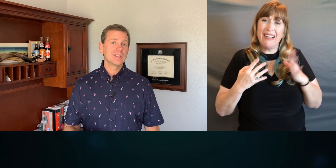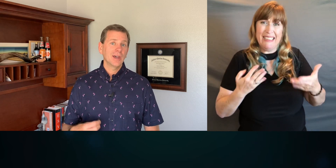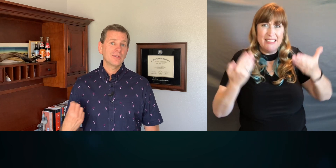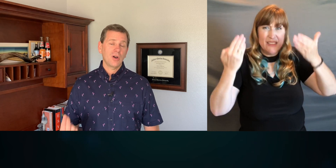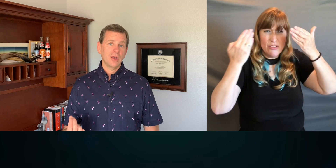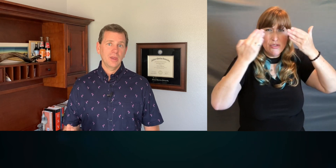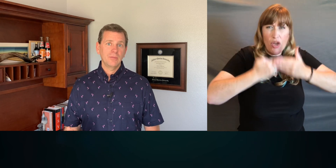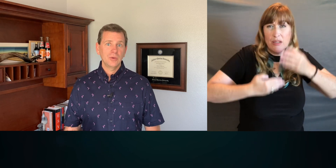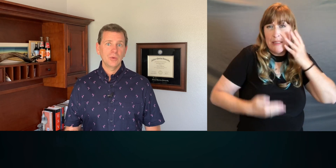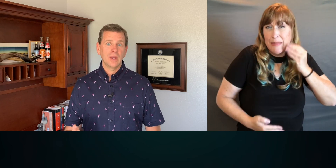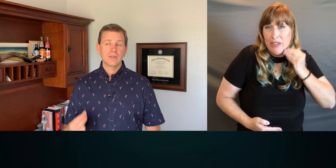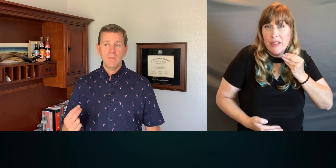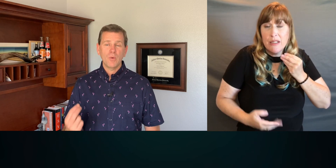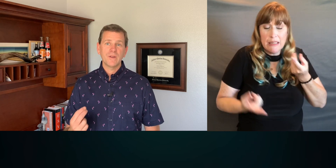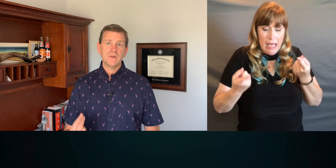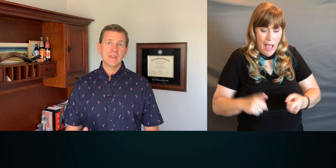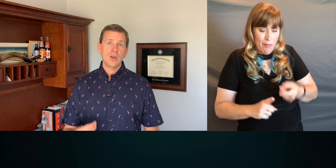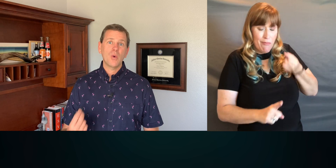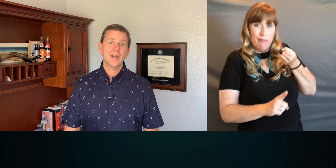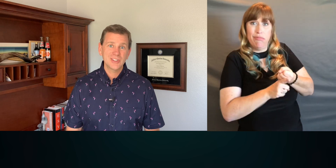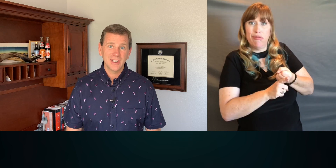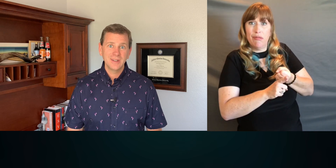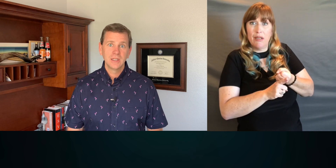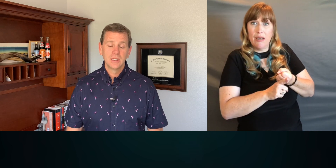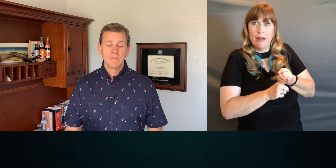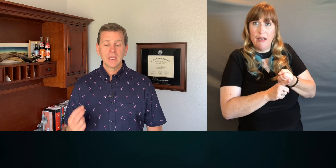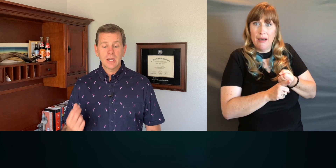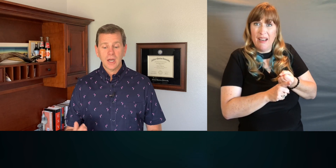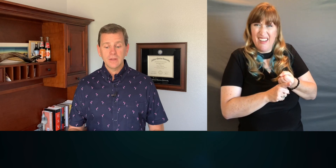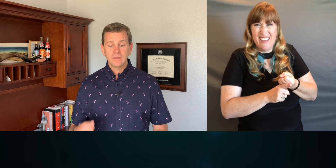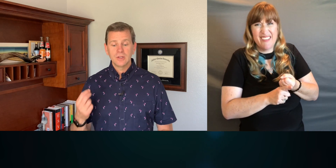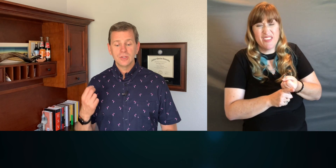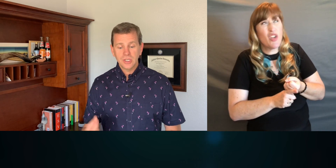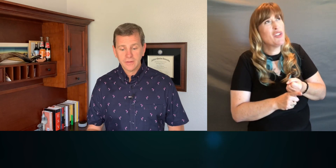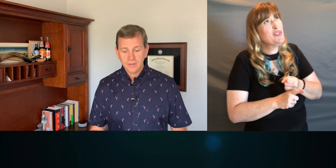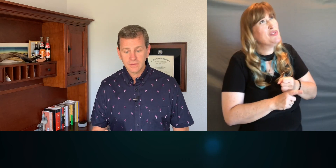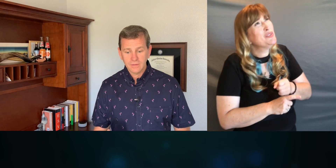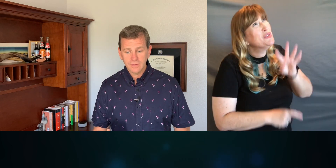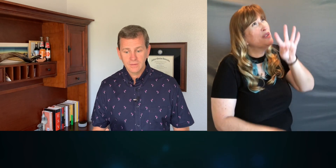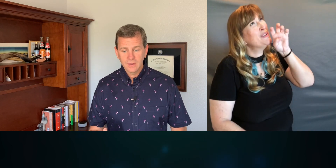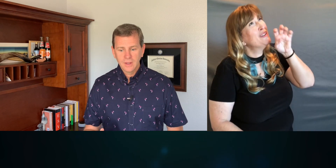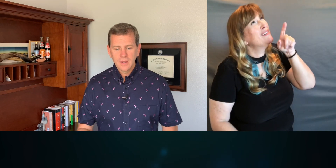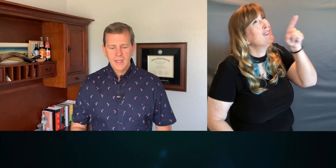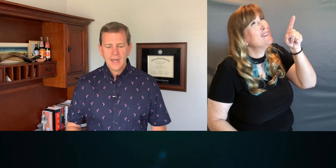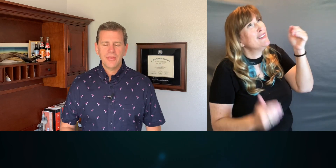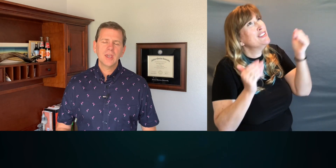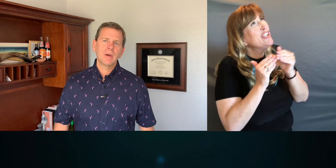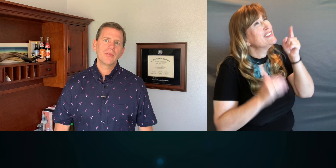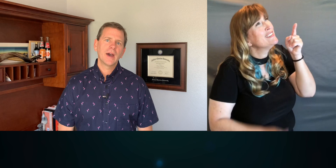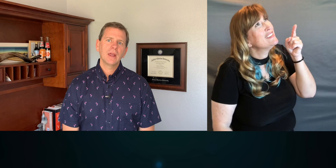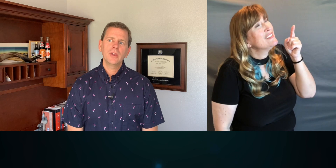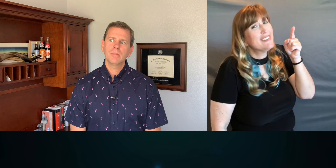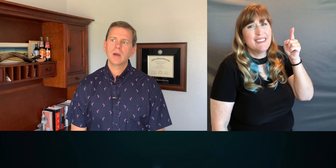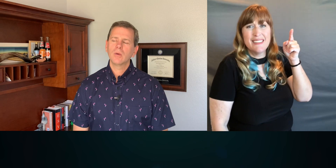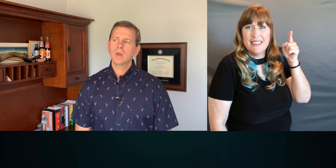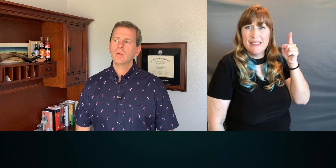actually does cause him to, at some point, finally question God's justice. And I think about that,